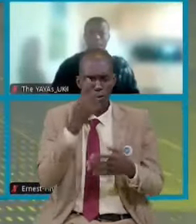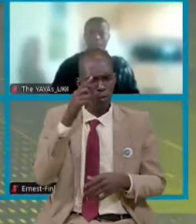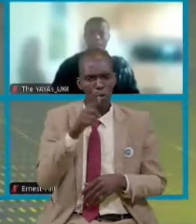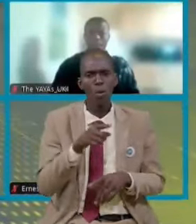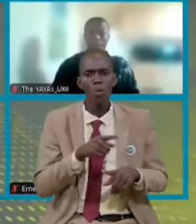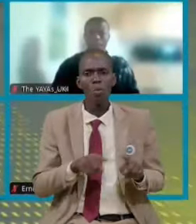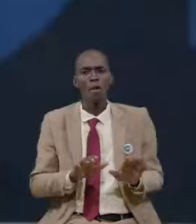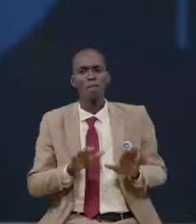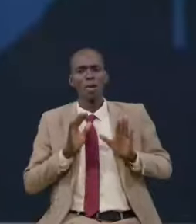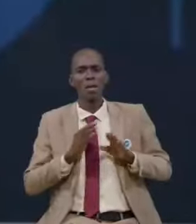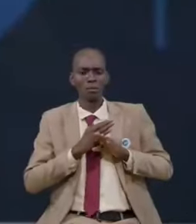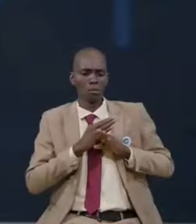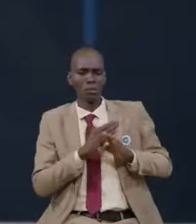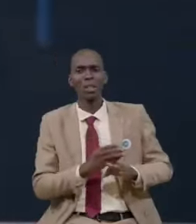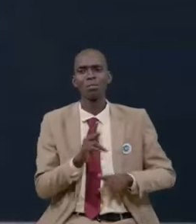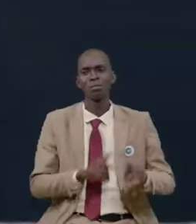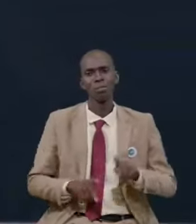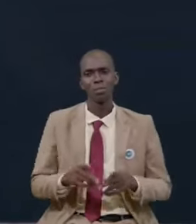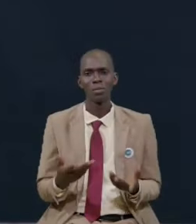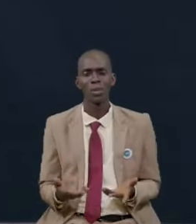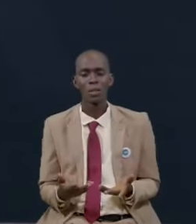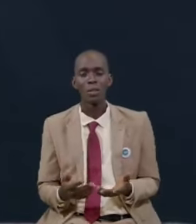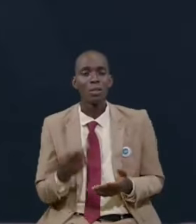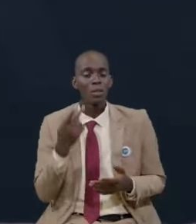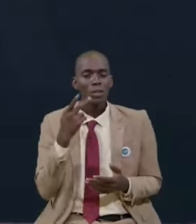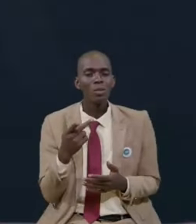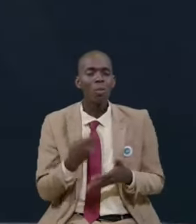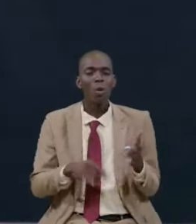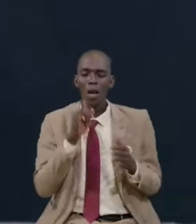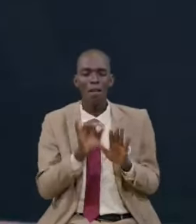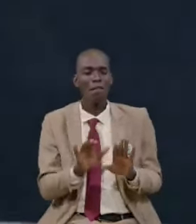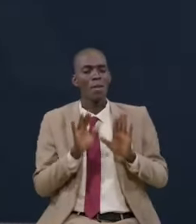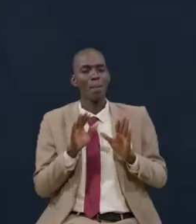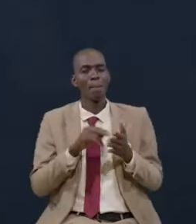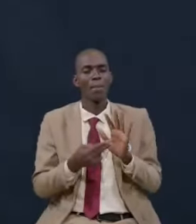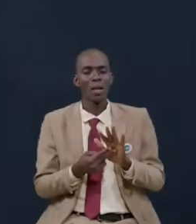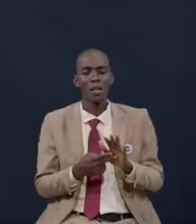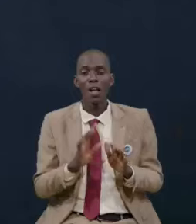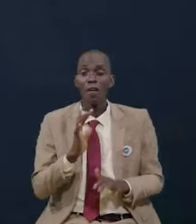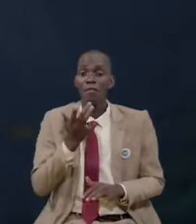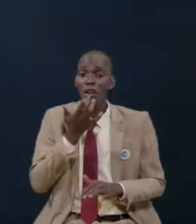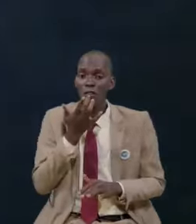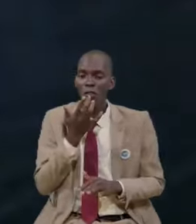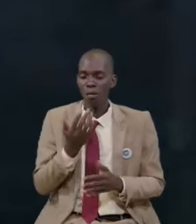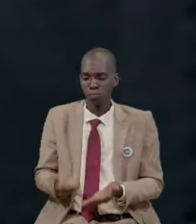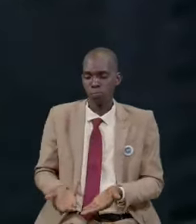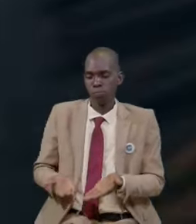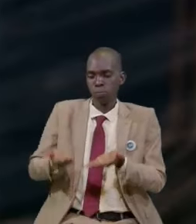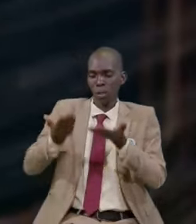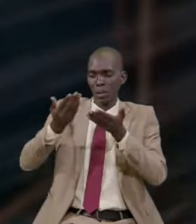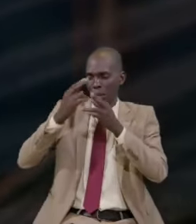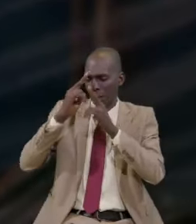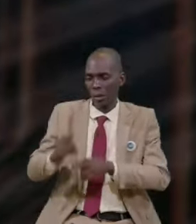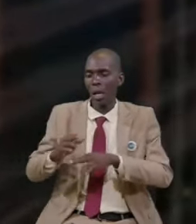fear? Favor elevated above restoration. Restoration. The